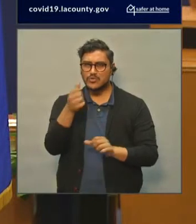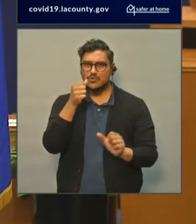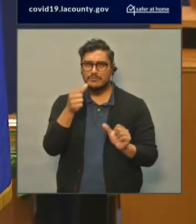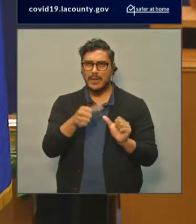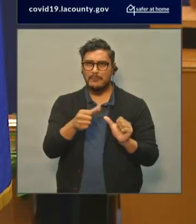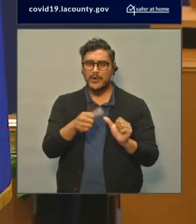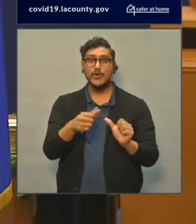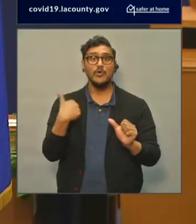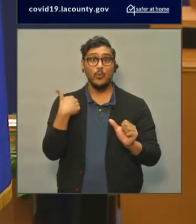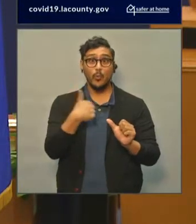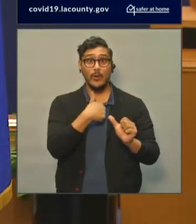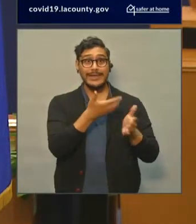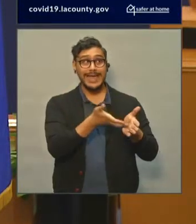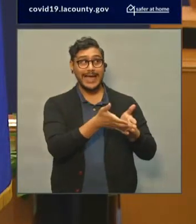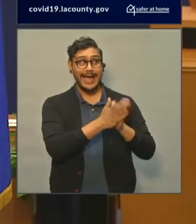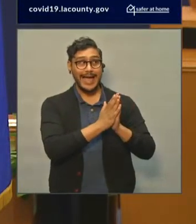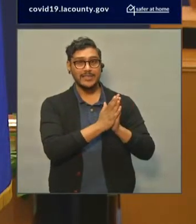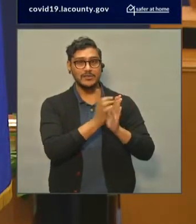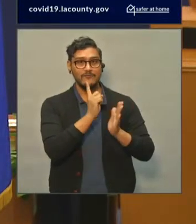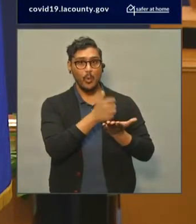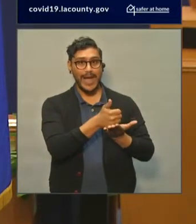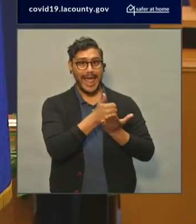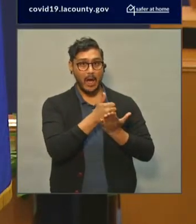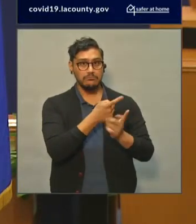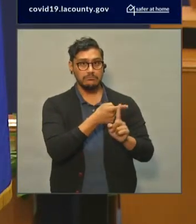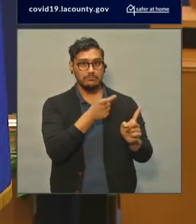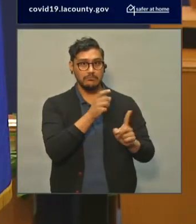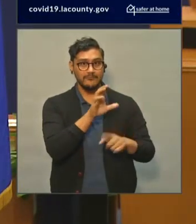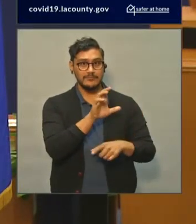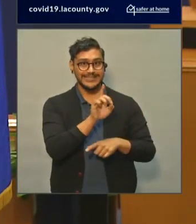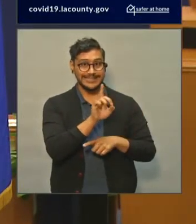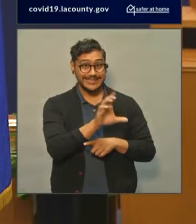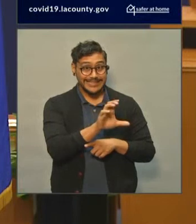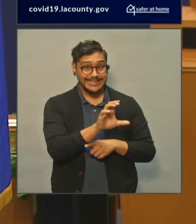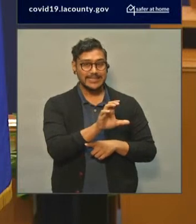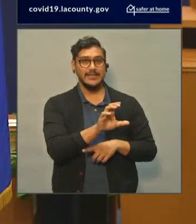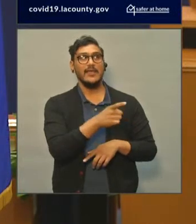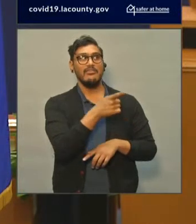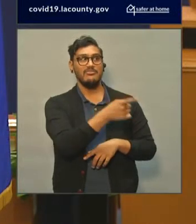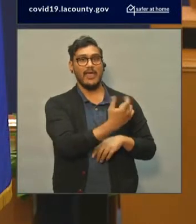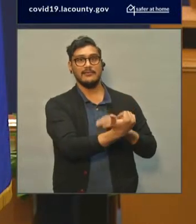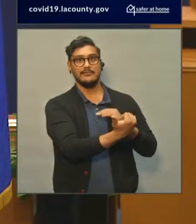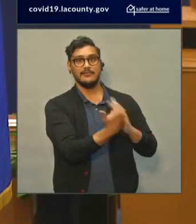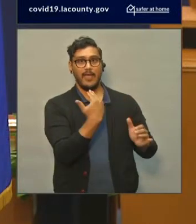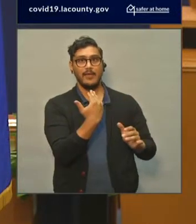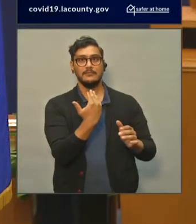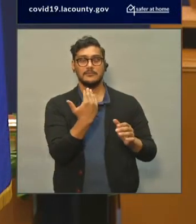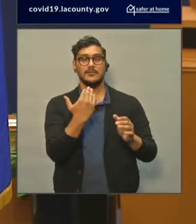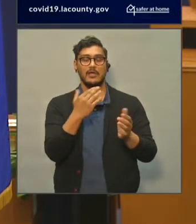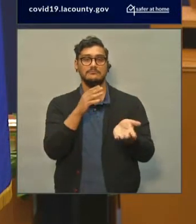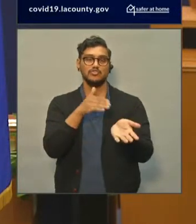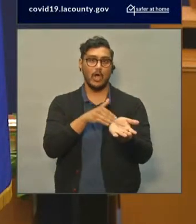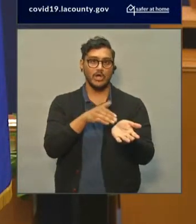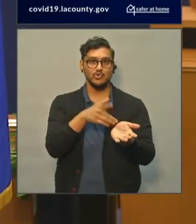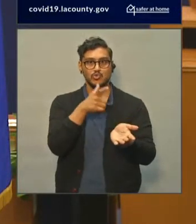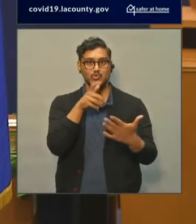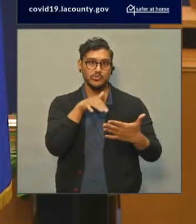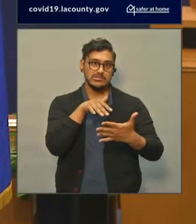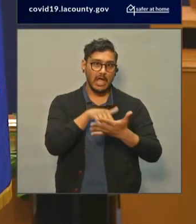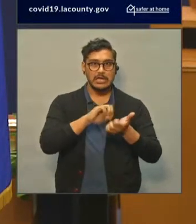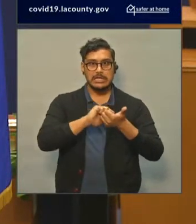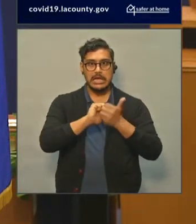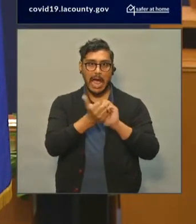back, we actually asked for some help from CDC. They've sent some epidemiologists. They have some folks that are helping